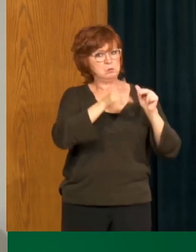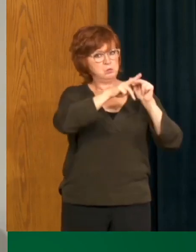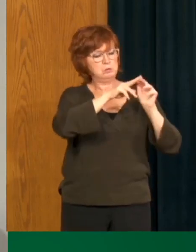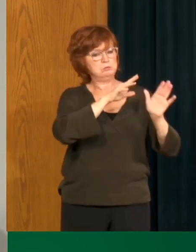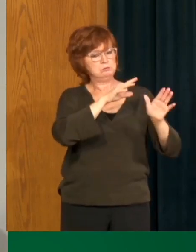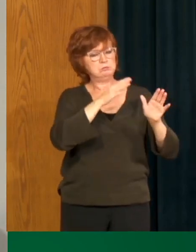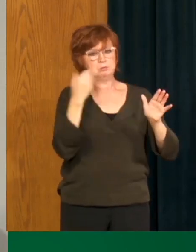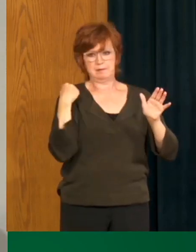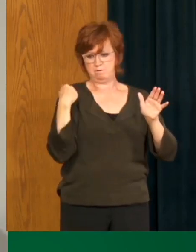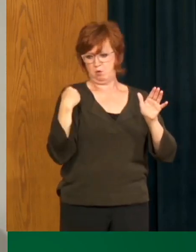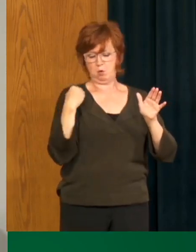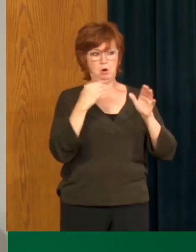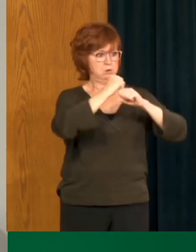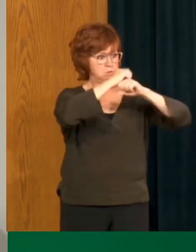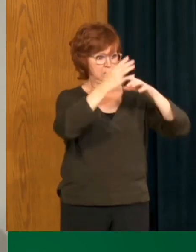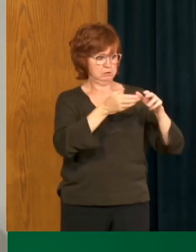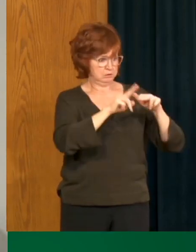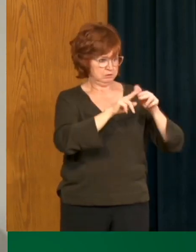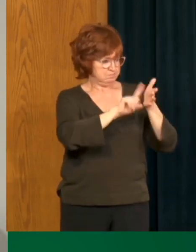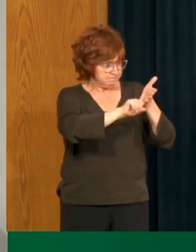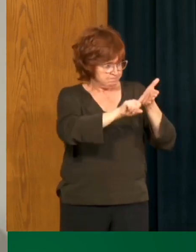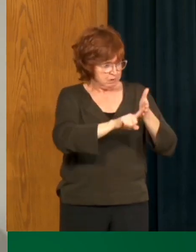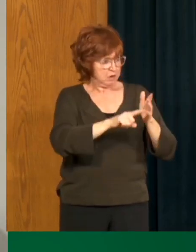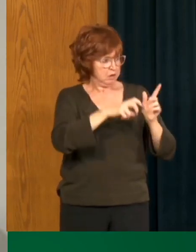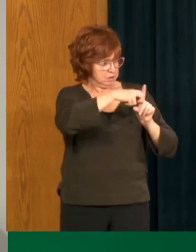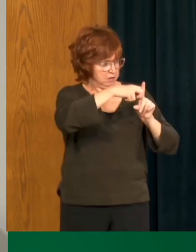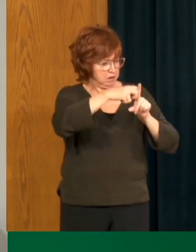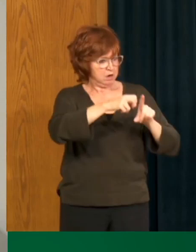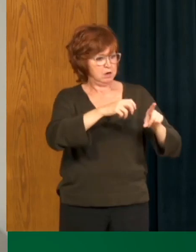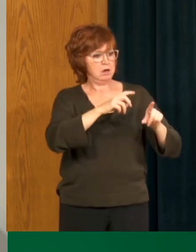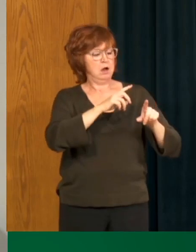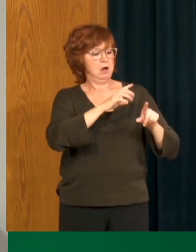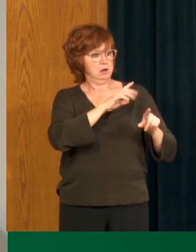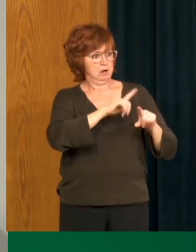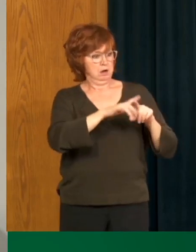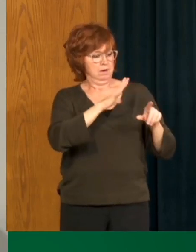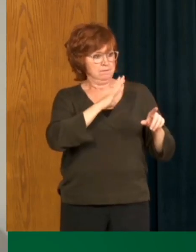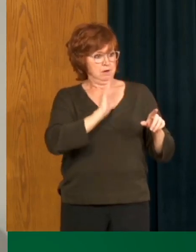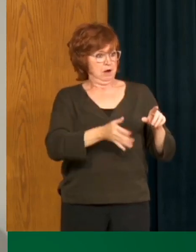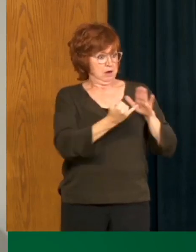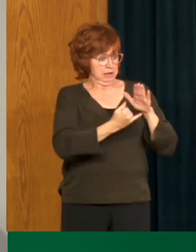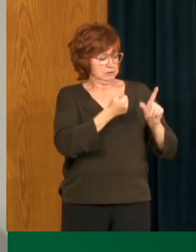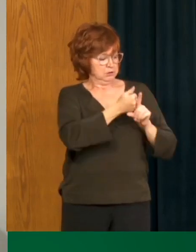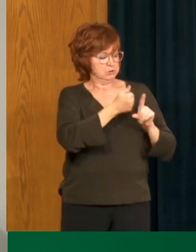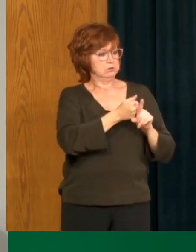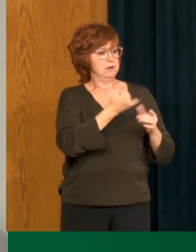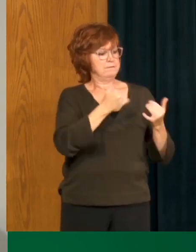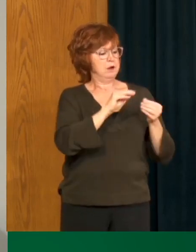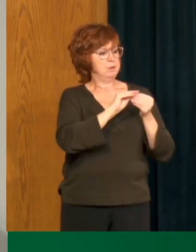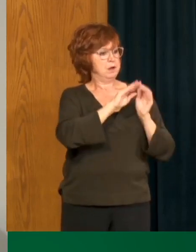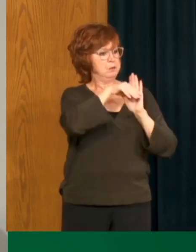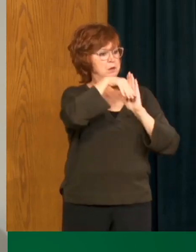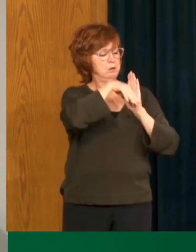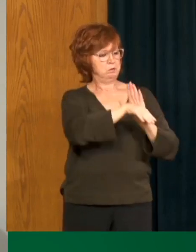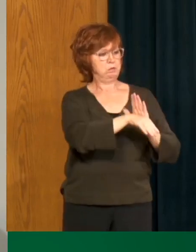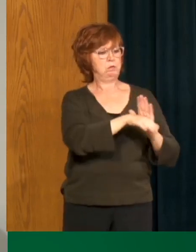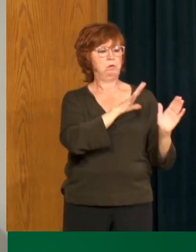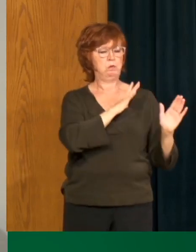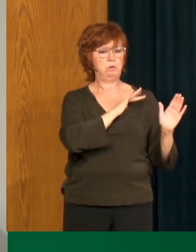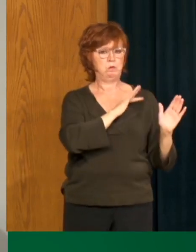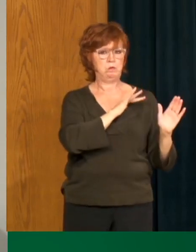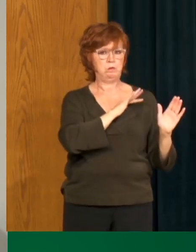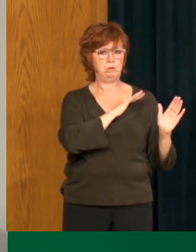how cases and contacts are isolated. So similar process is being done with communal living settings where there's active case